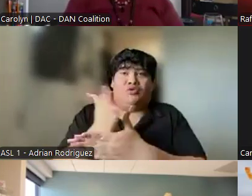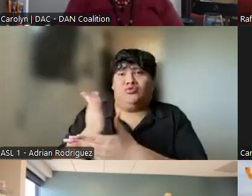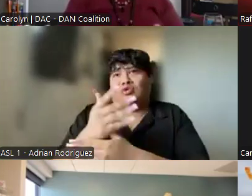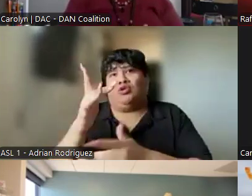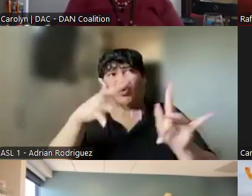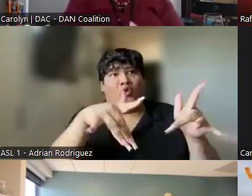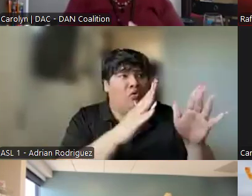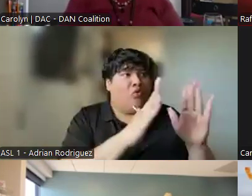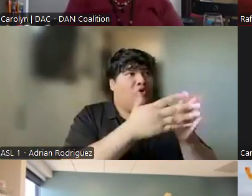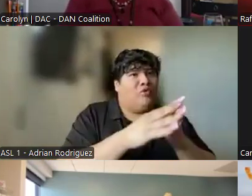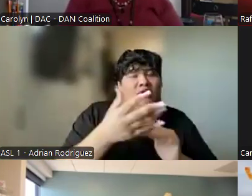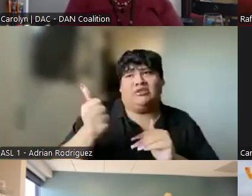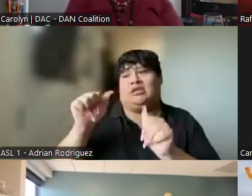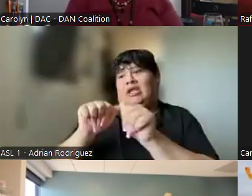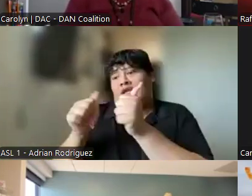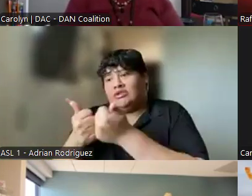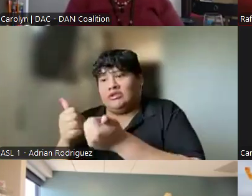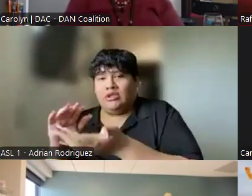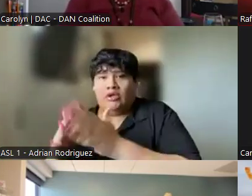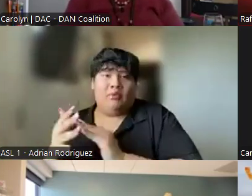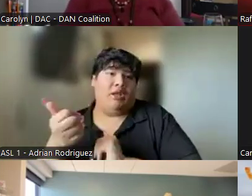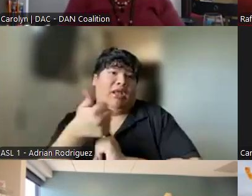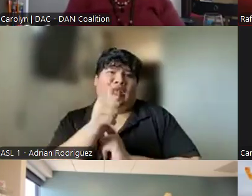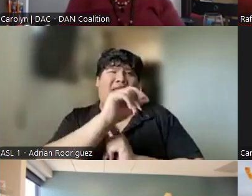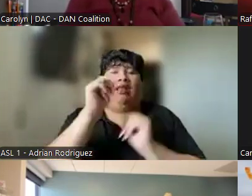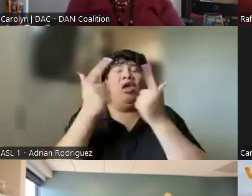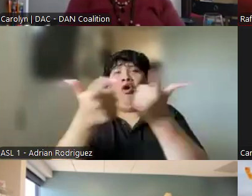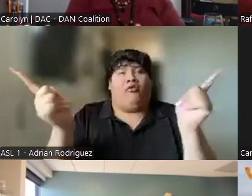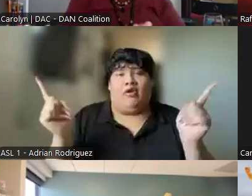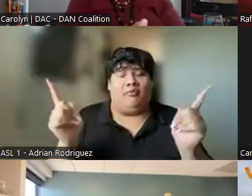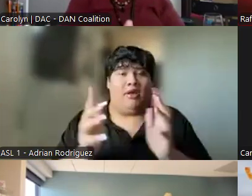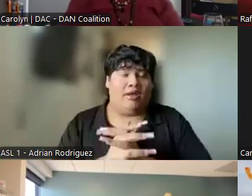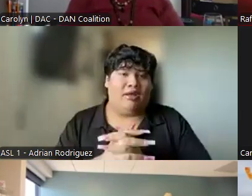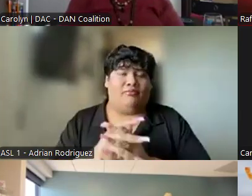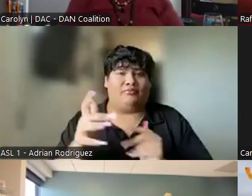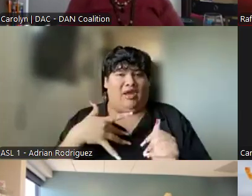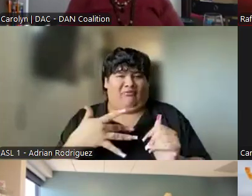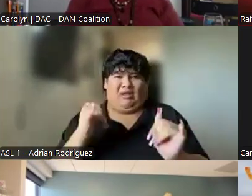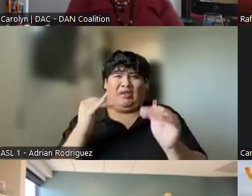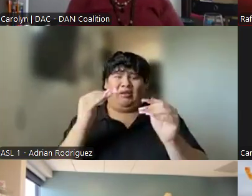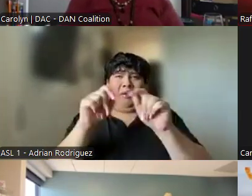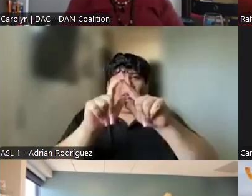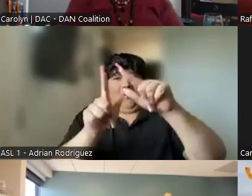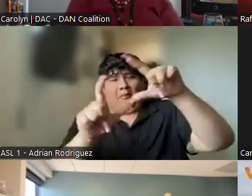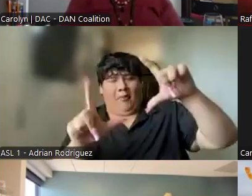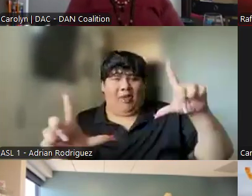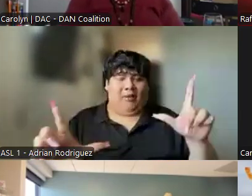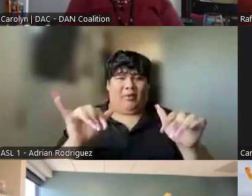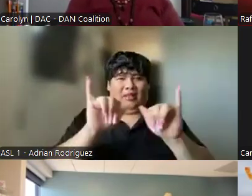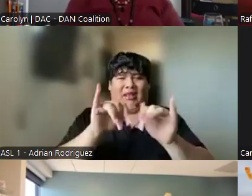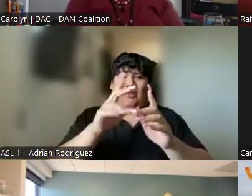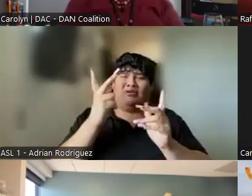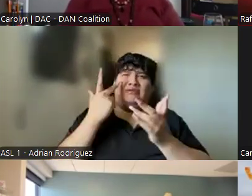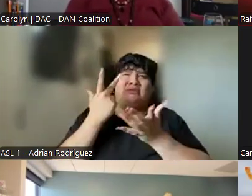communities, agencies, any and everybody, I think mapping that out could be really helpful to